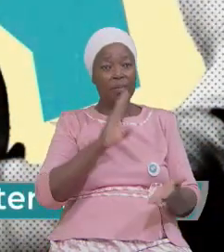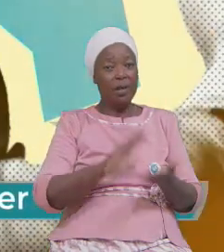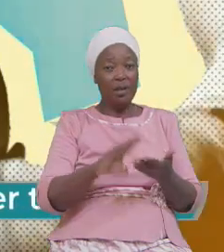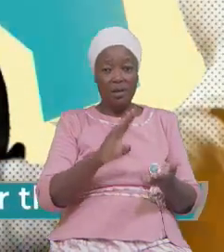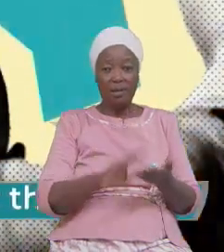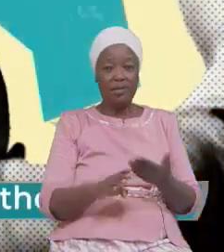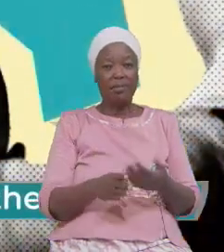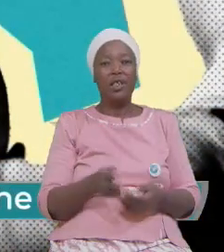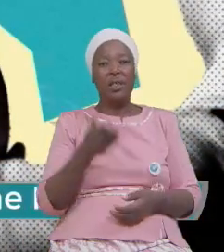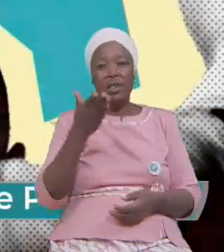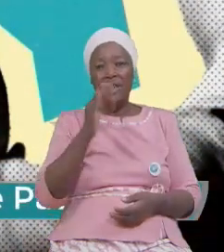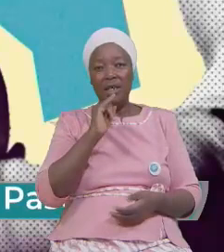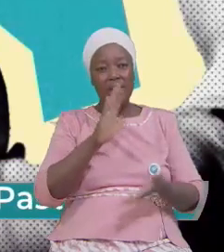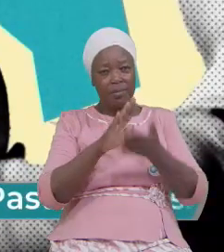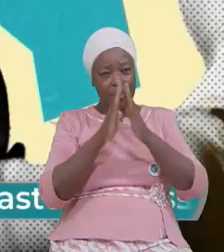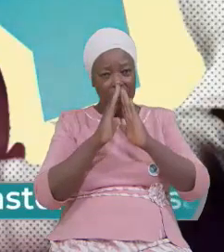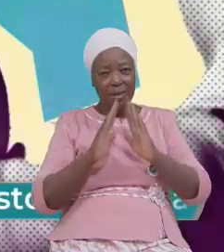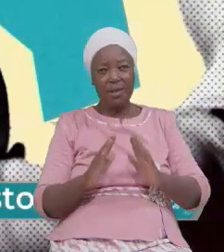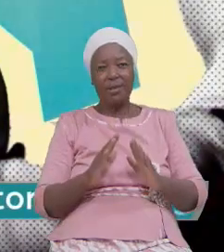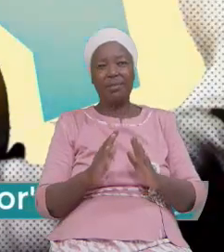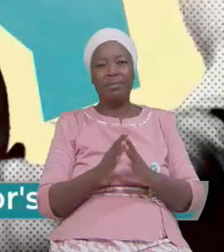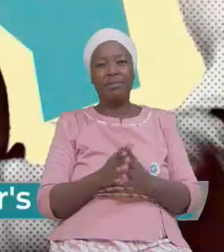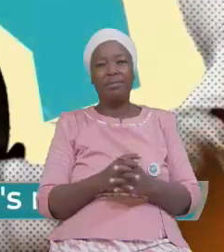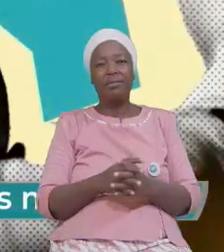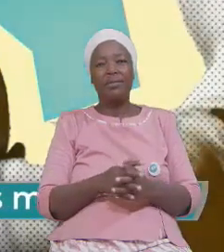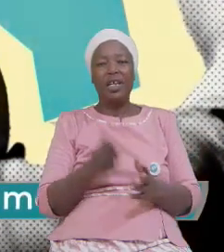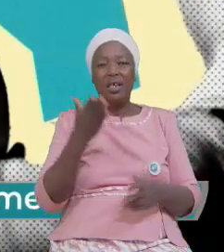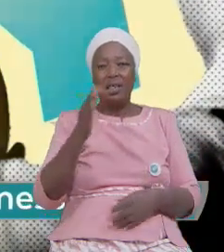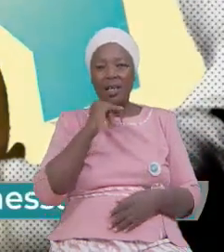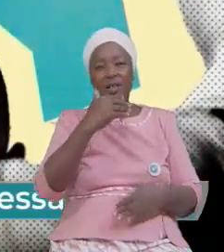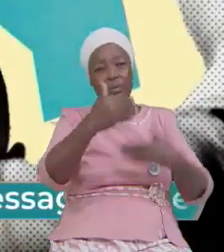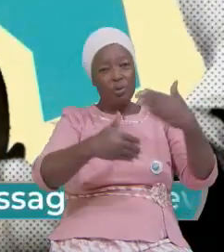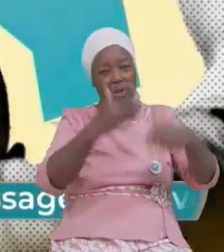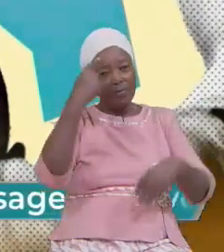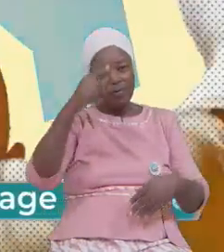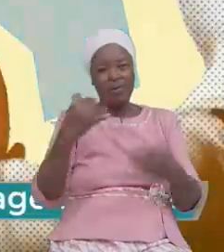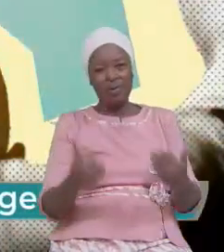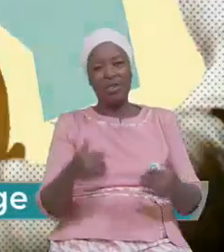There is peace. There is progress for you tonight.